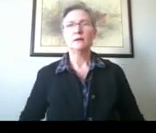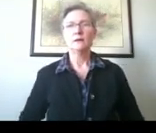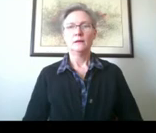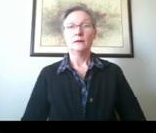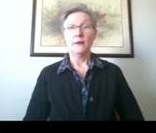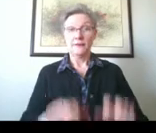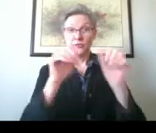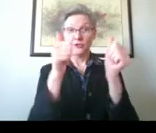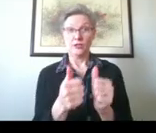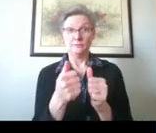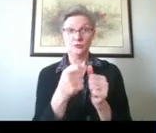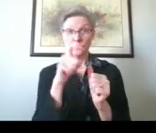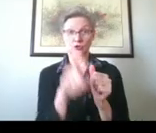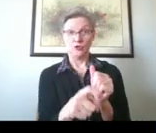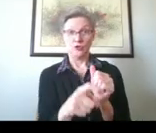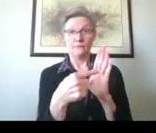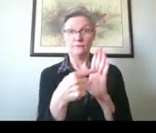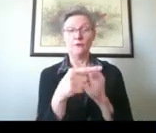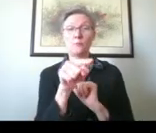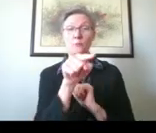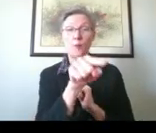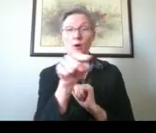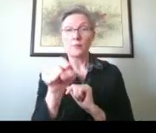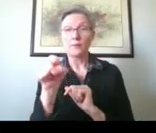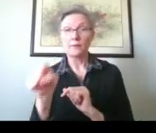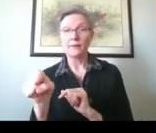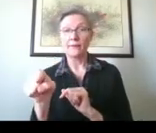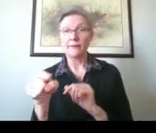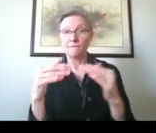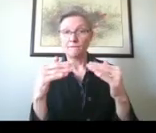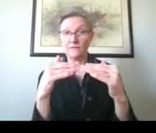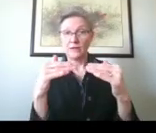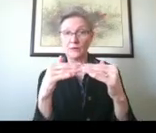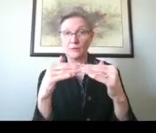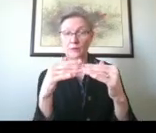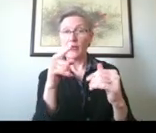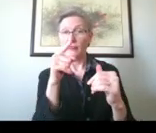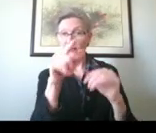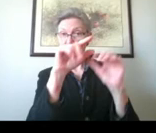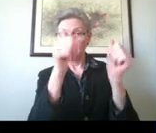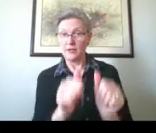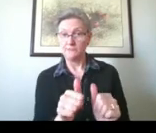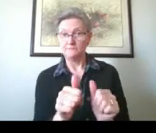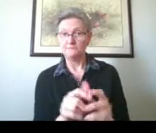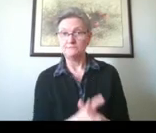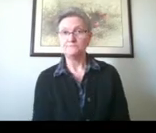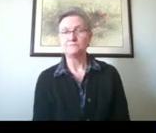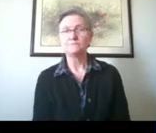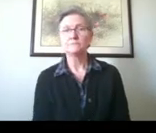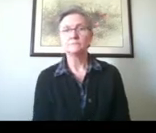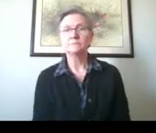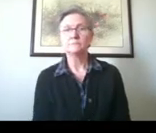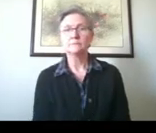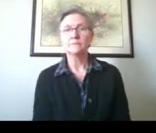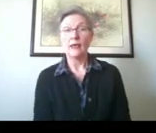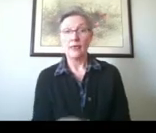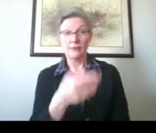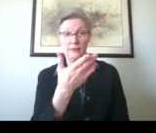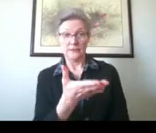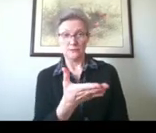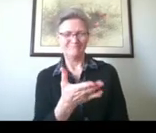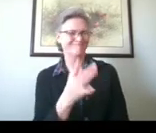The shapes you should have pointed out that are fair are this shape right here. This one